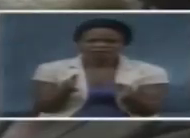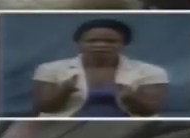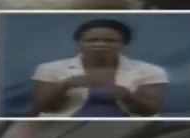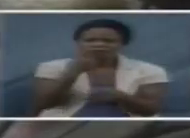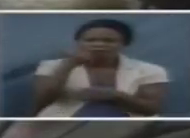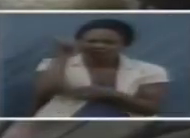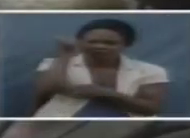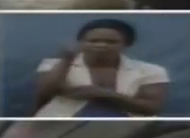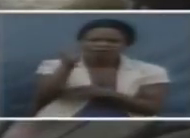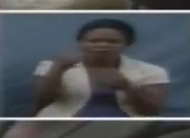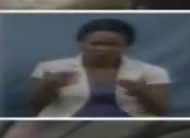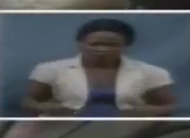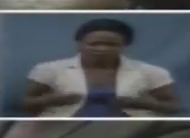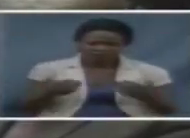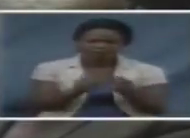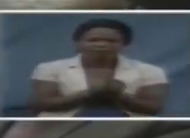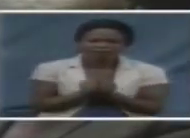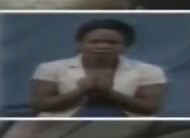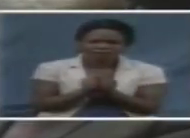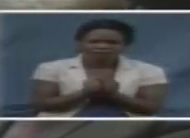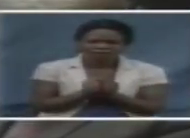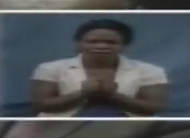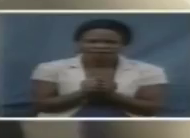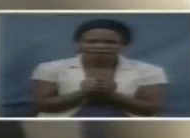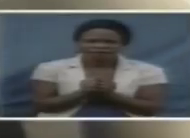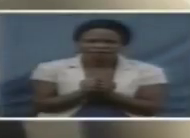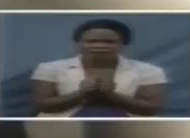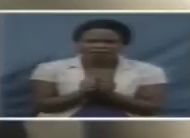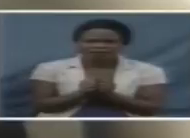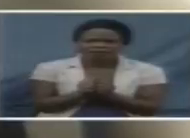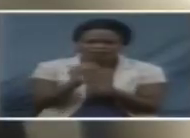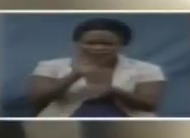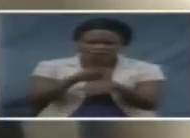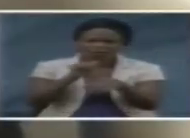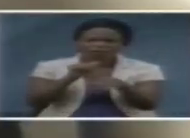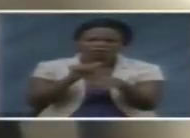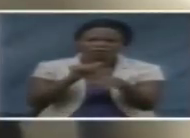whom you have been pleased to call to the performance